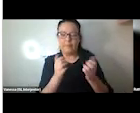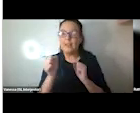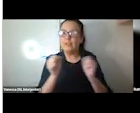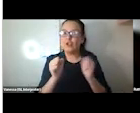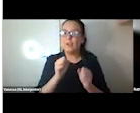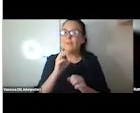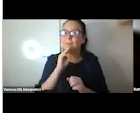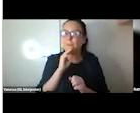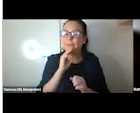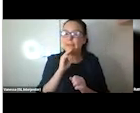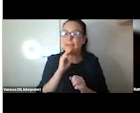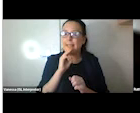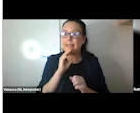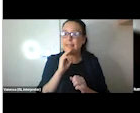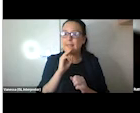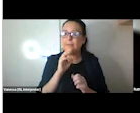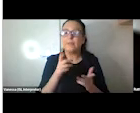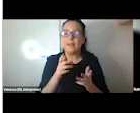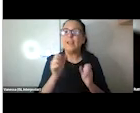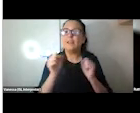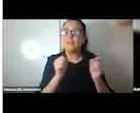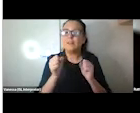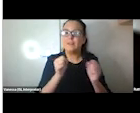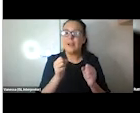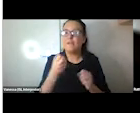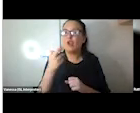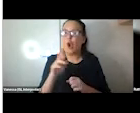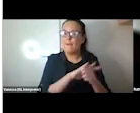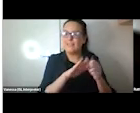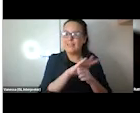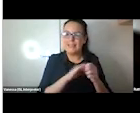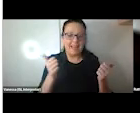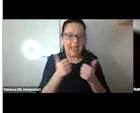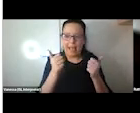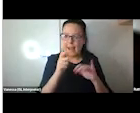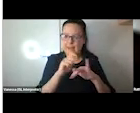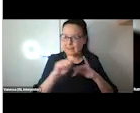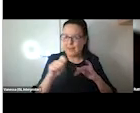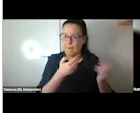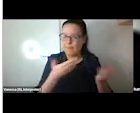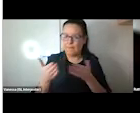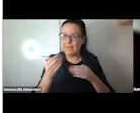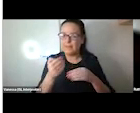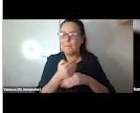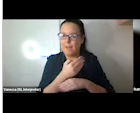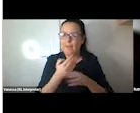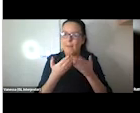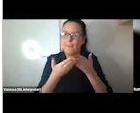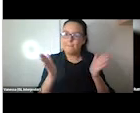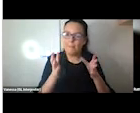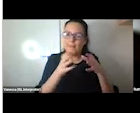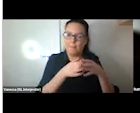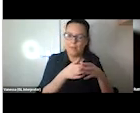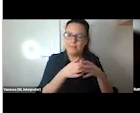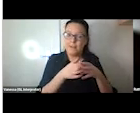means a service or facility of any kind provided by a public body, which is available to or accessible